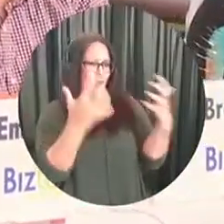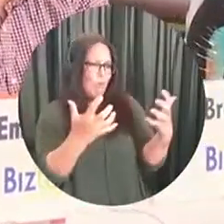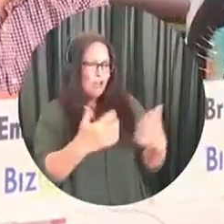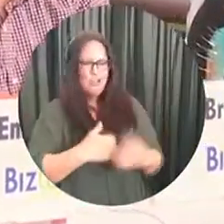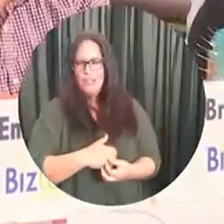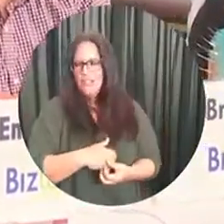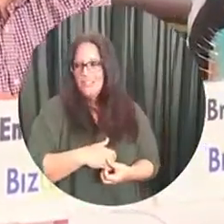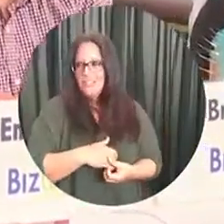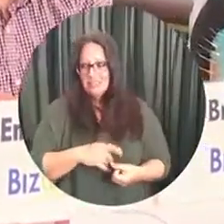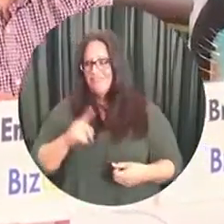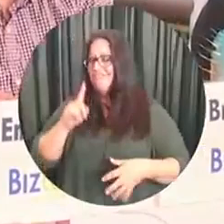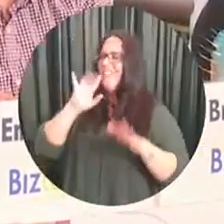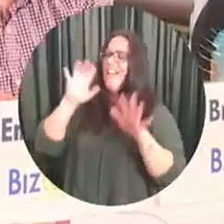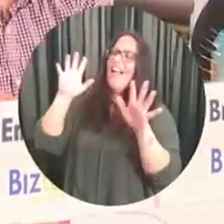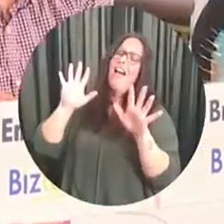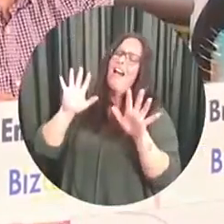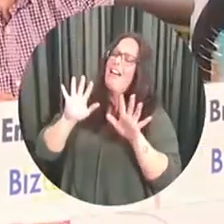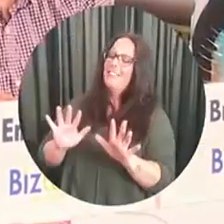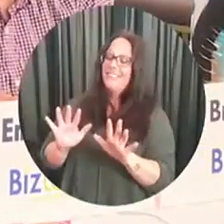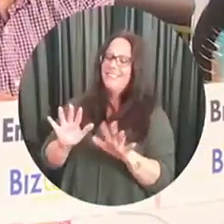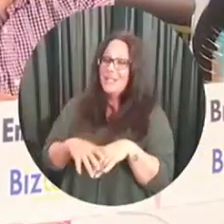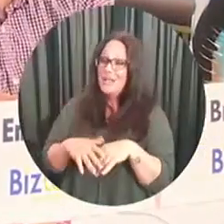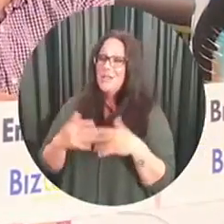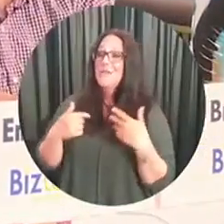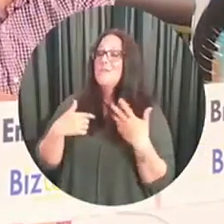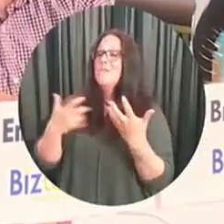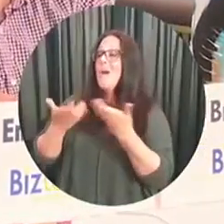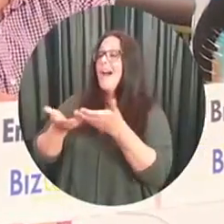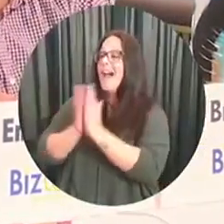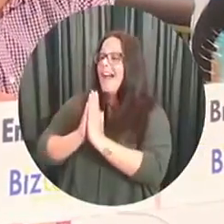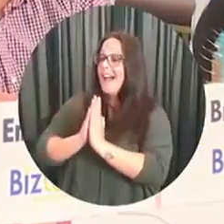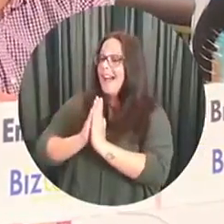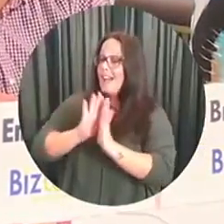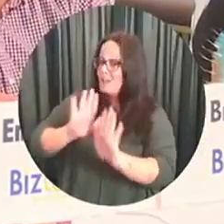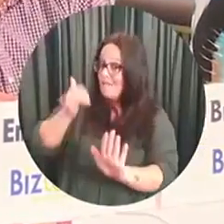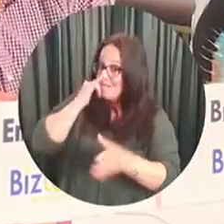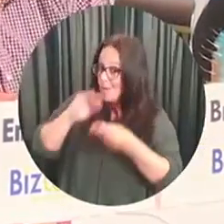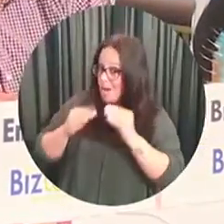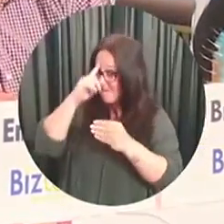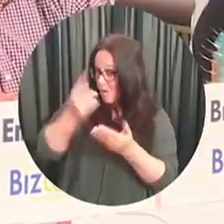is awesome. Now, I want to ask two phone number for everyone out there.